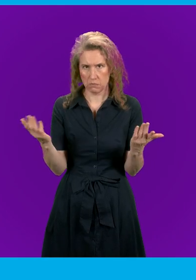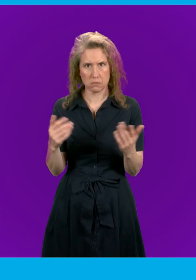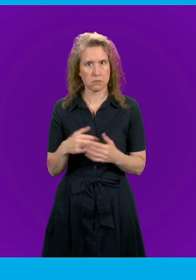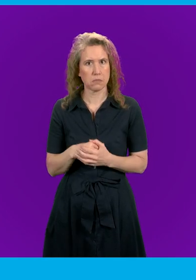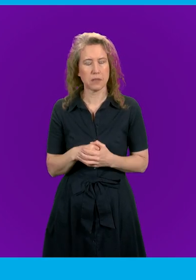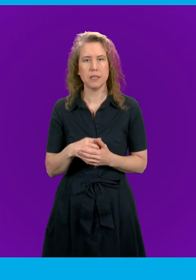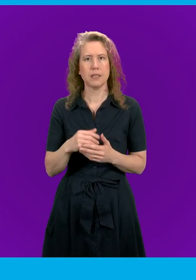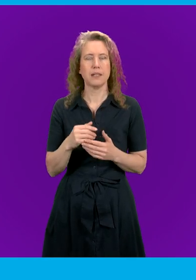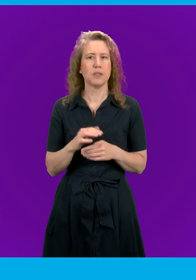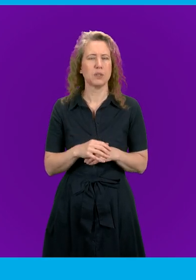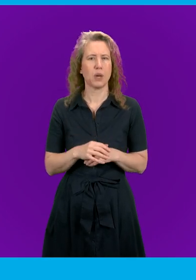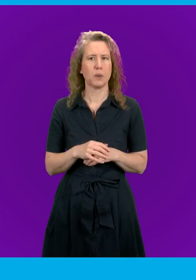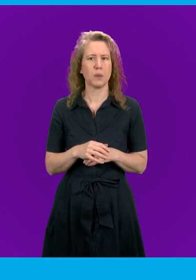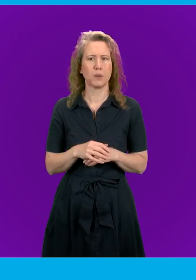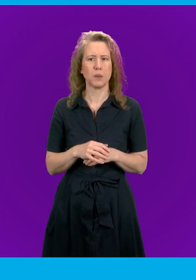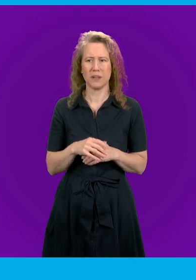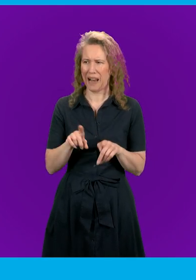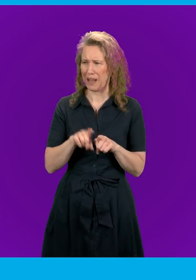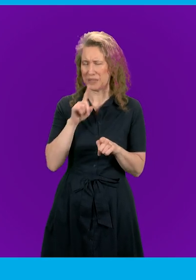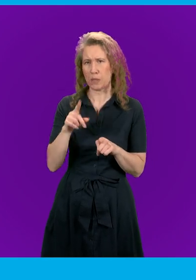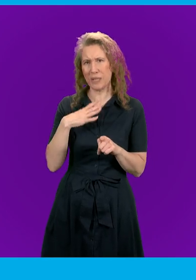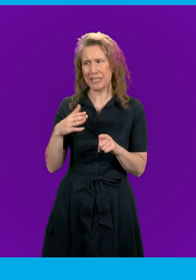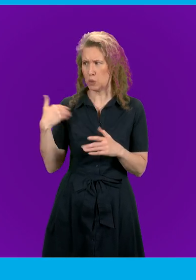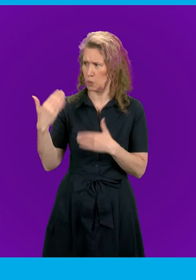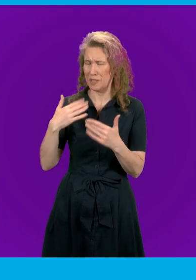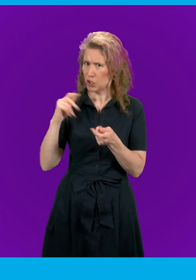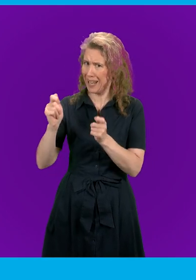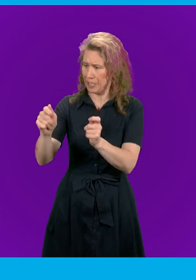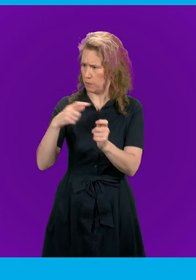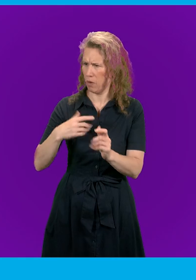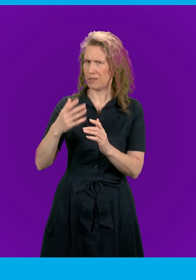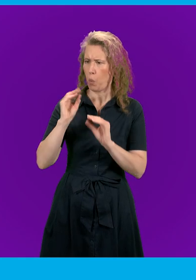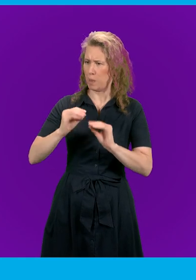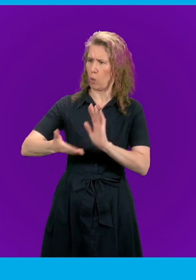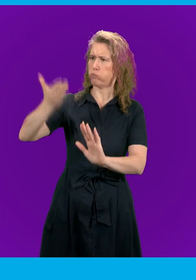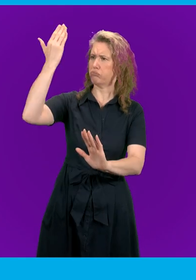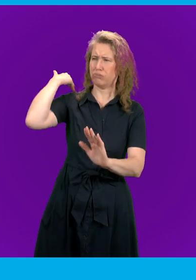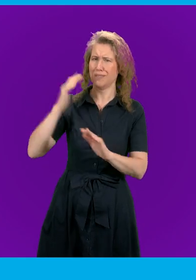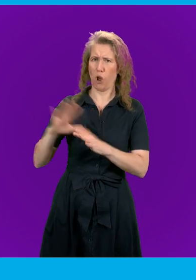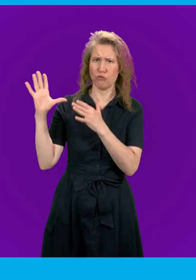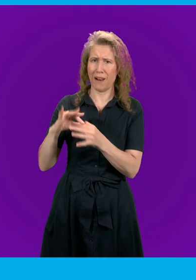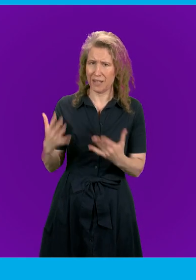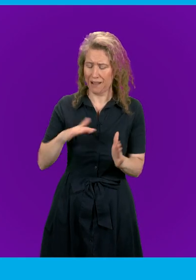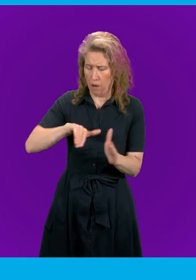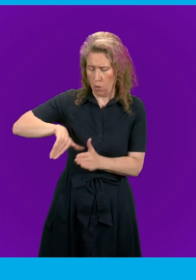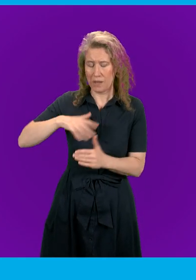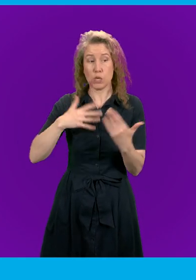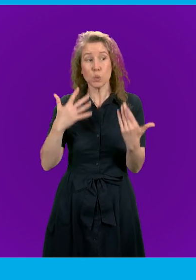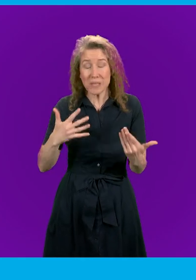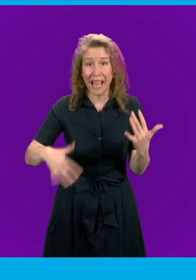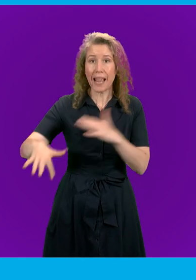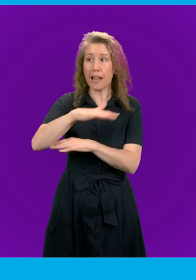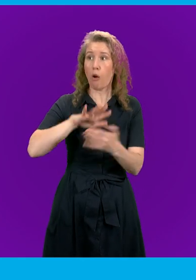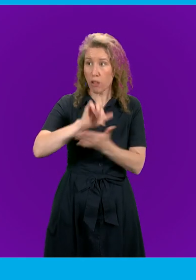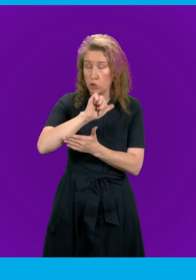think it's just kind of, like we said, keeping up with the times, keeping up with the way things are going. I just